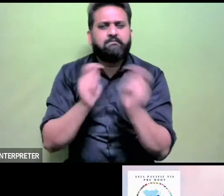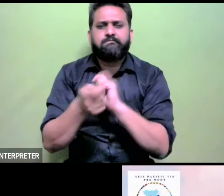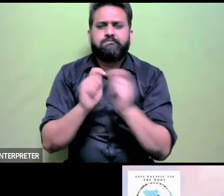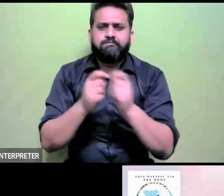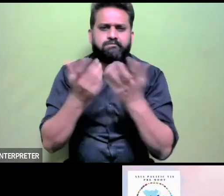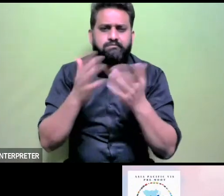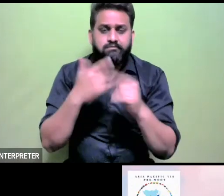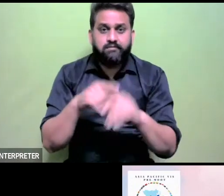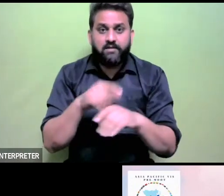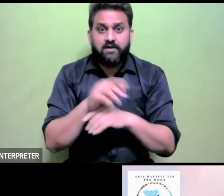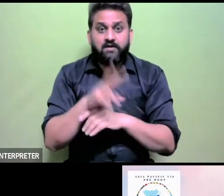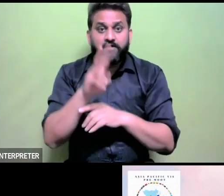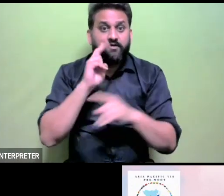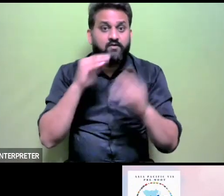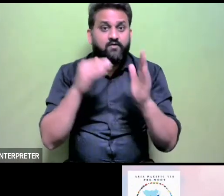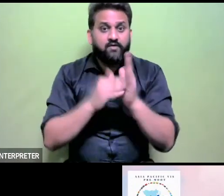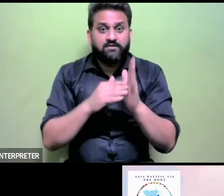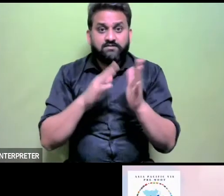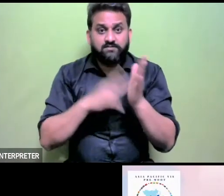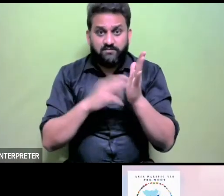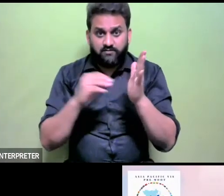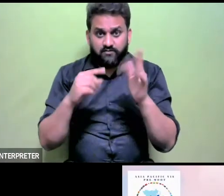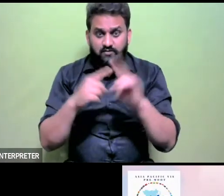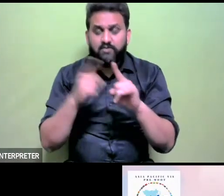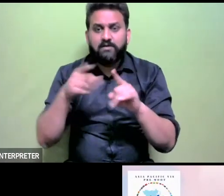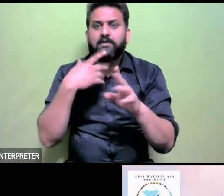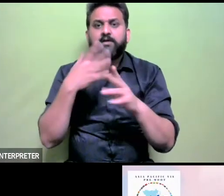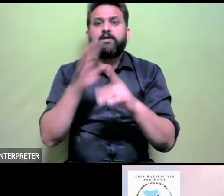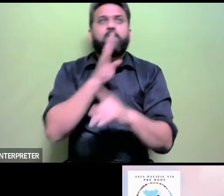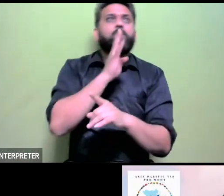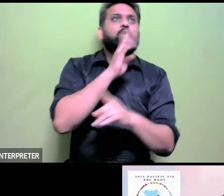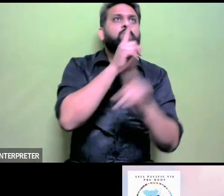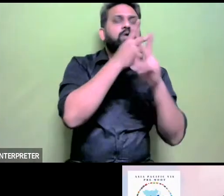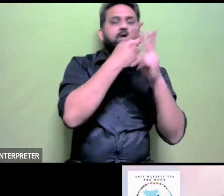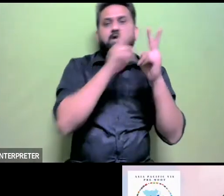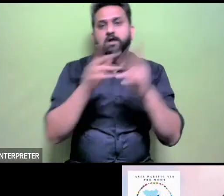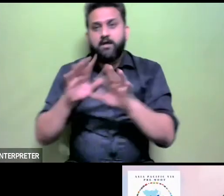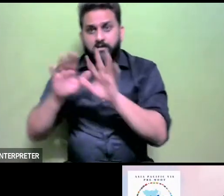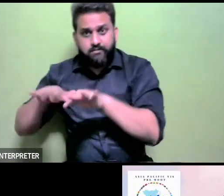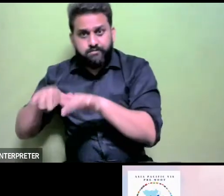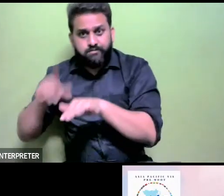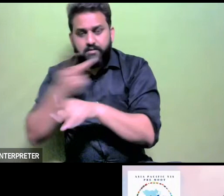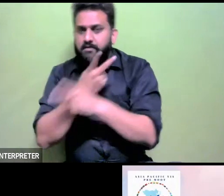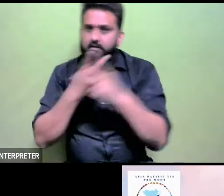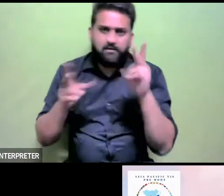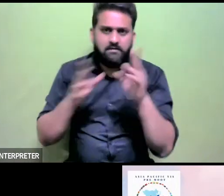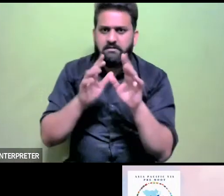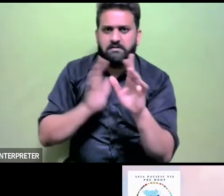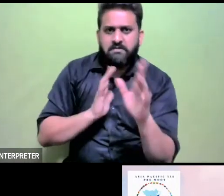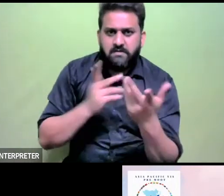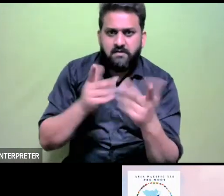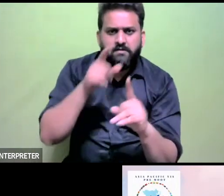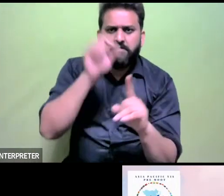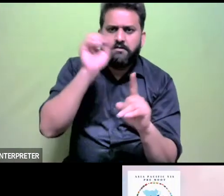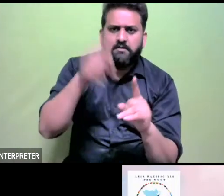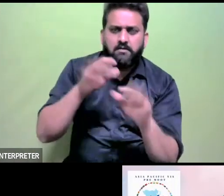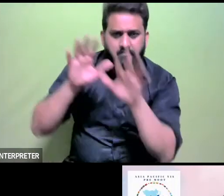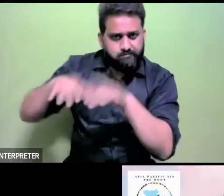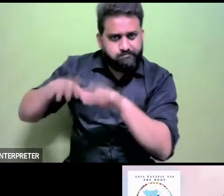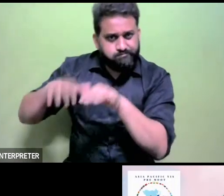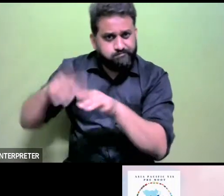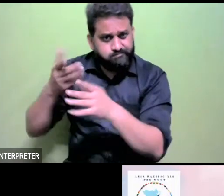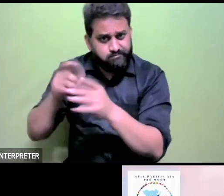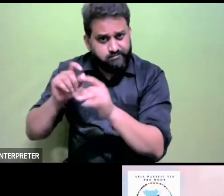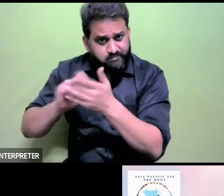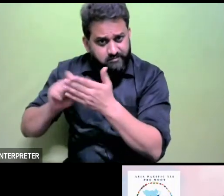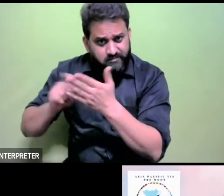the WIS mode, your written argument doesn't guide your oral presentation. You can have written argument,